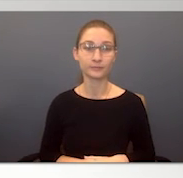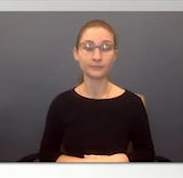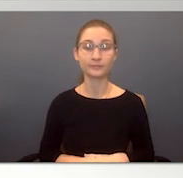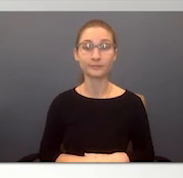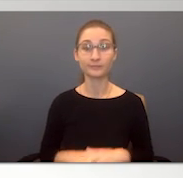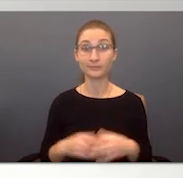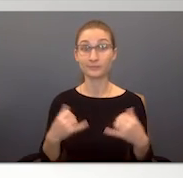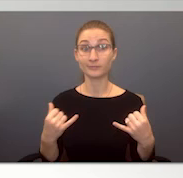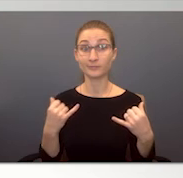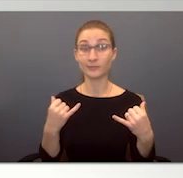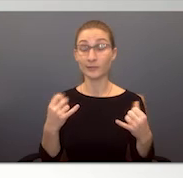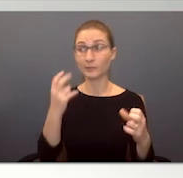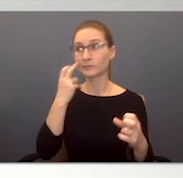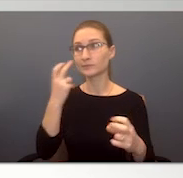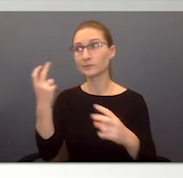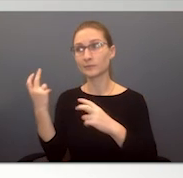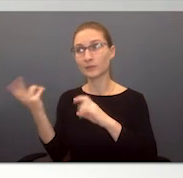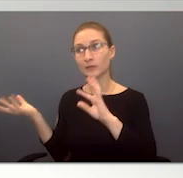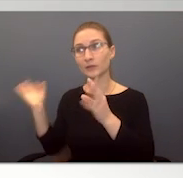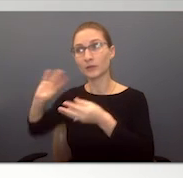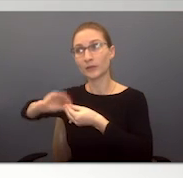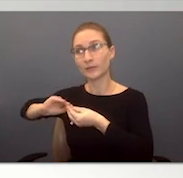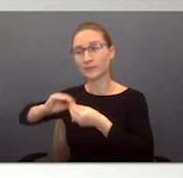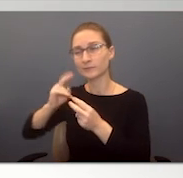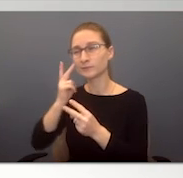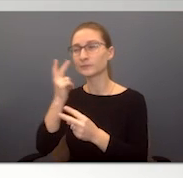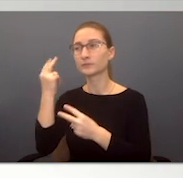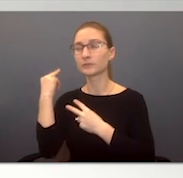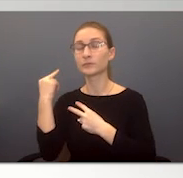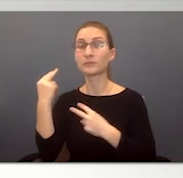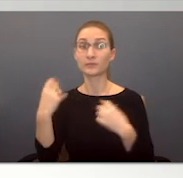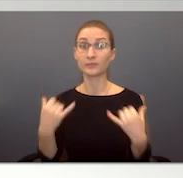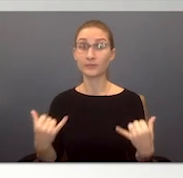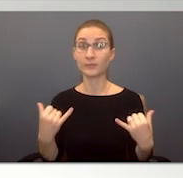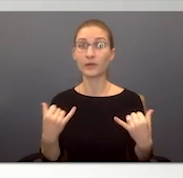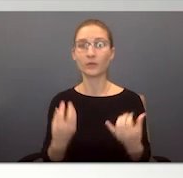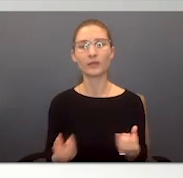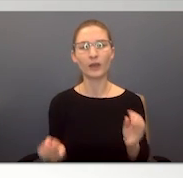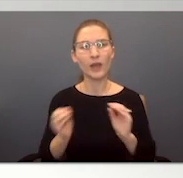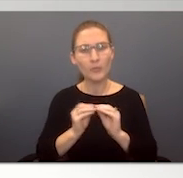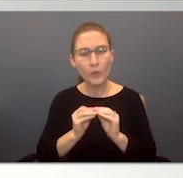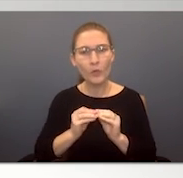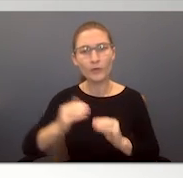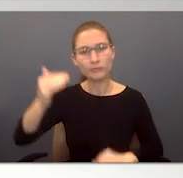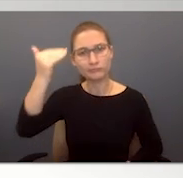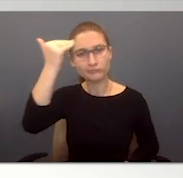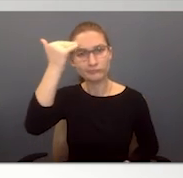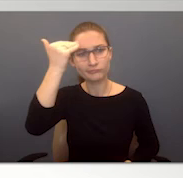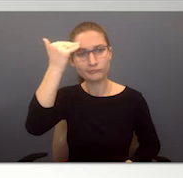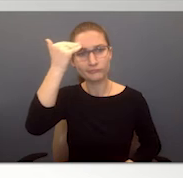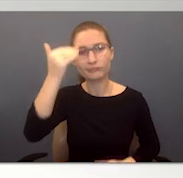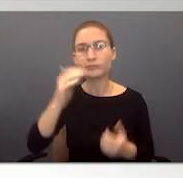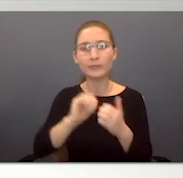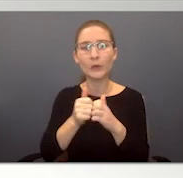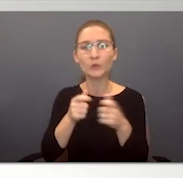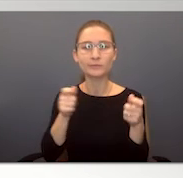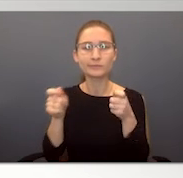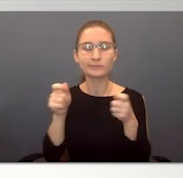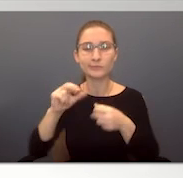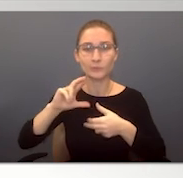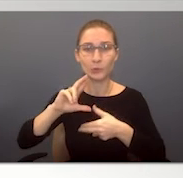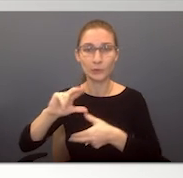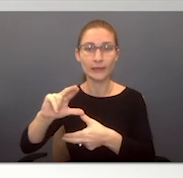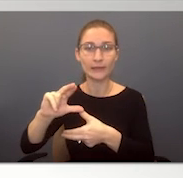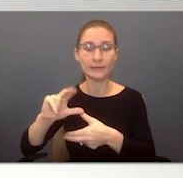go forward, please. So in all of this, in retrospect, I'm more informed about how to kind of deal